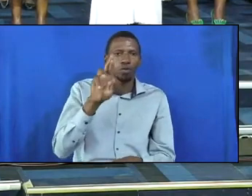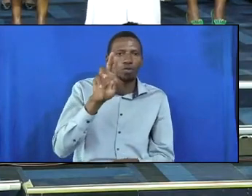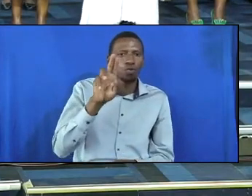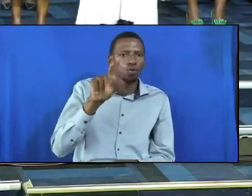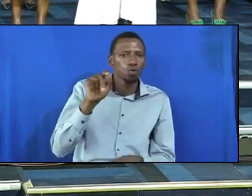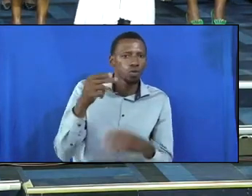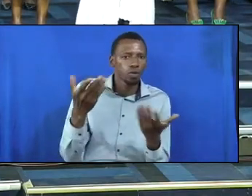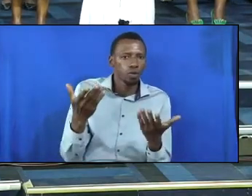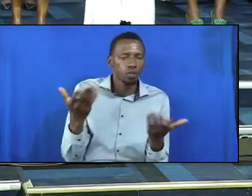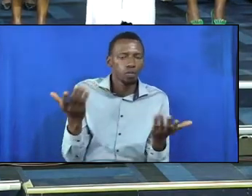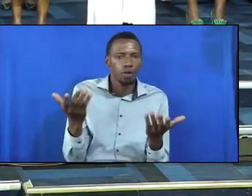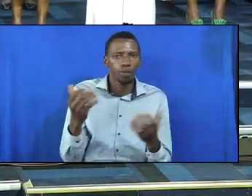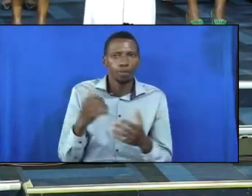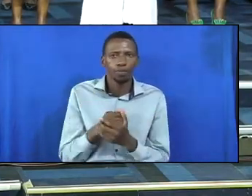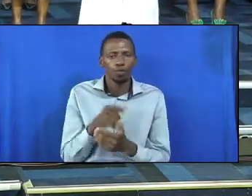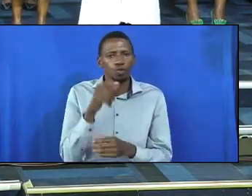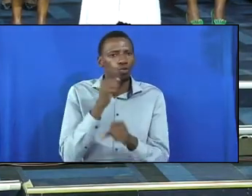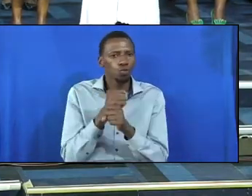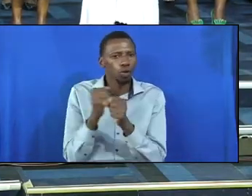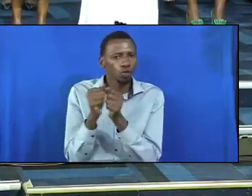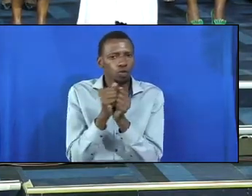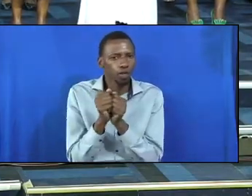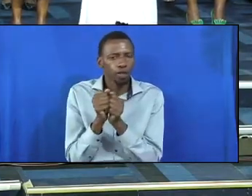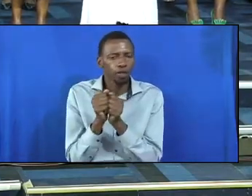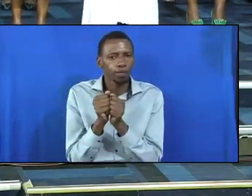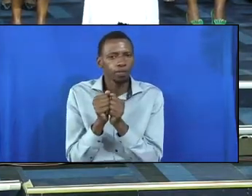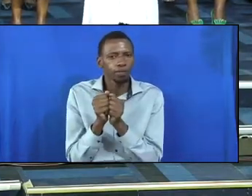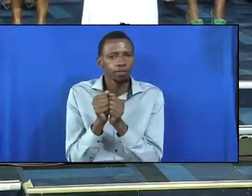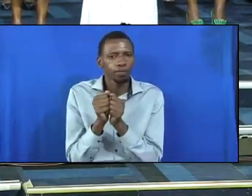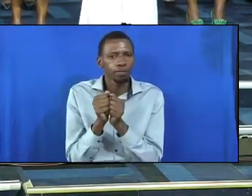are. Who did you work with in compiling this list?